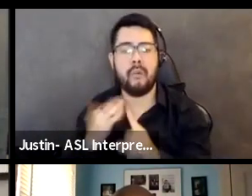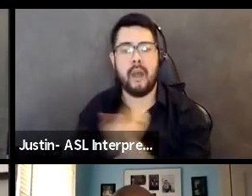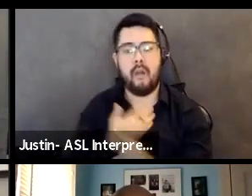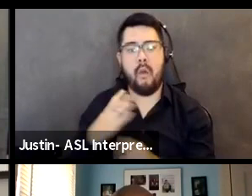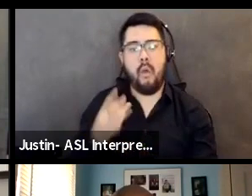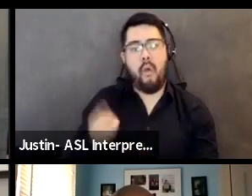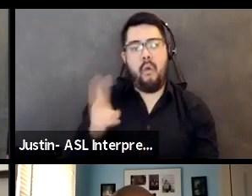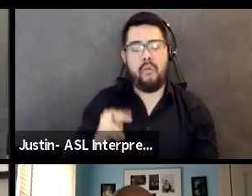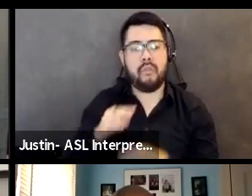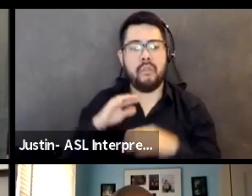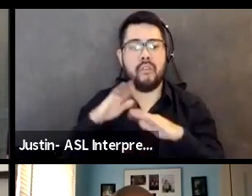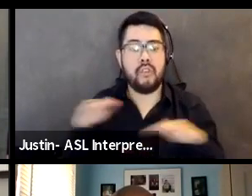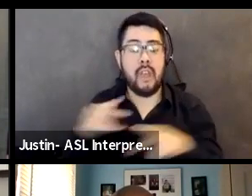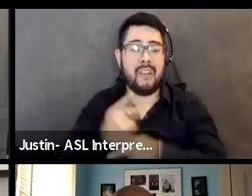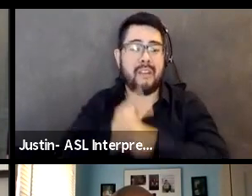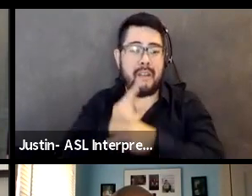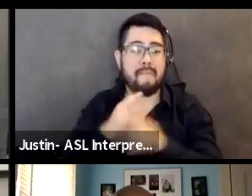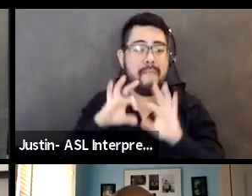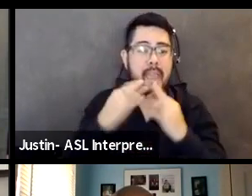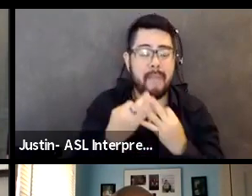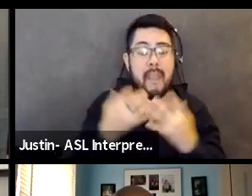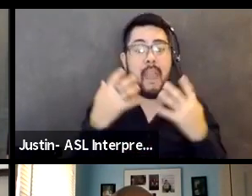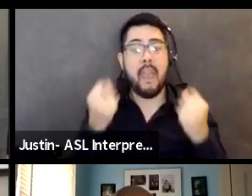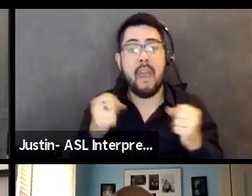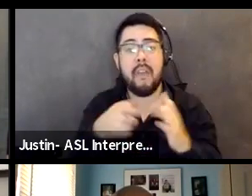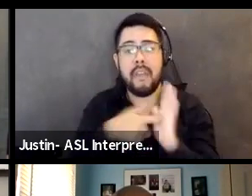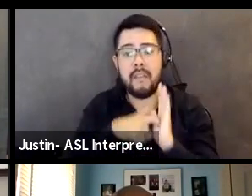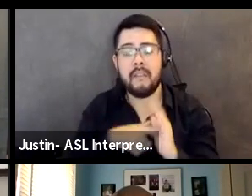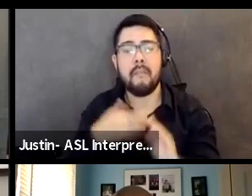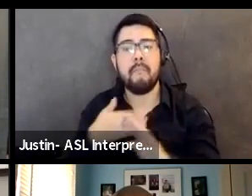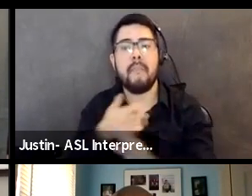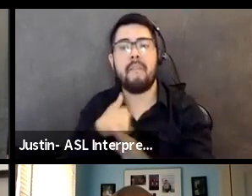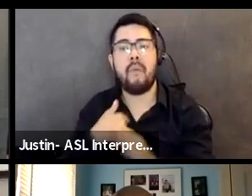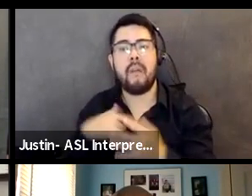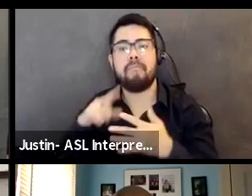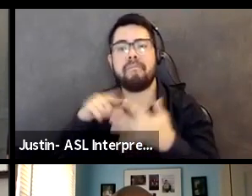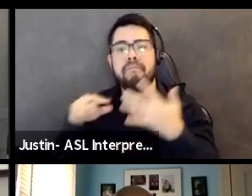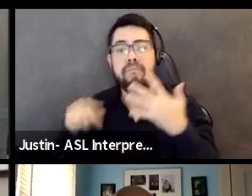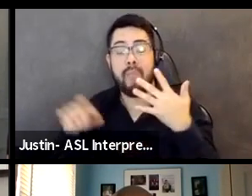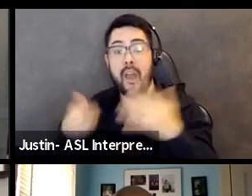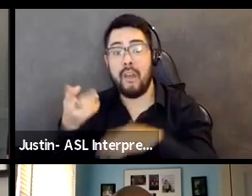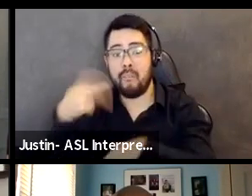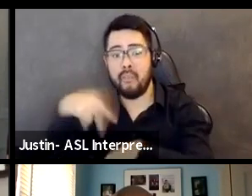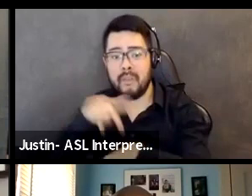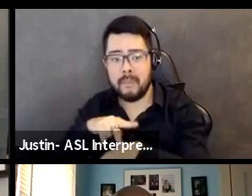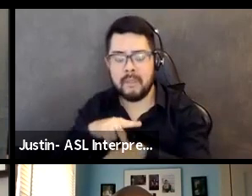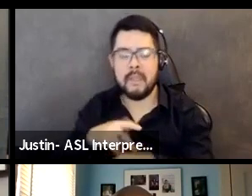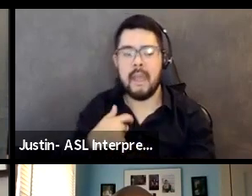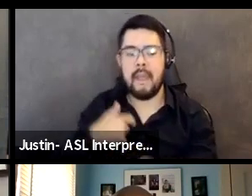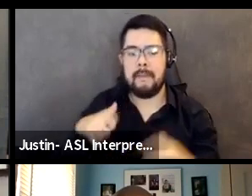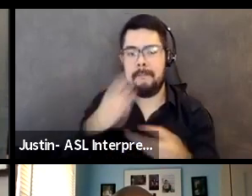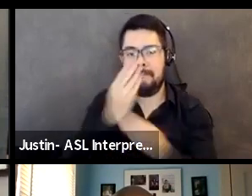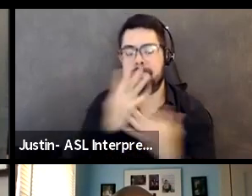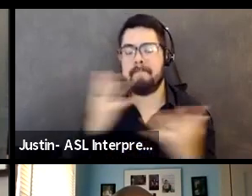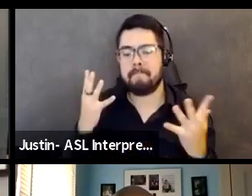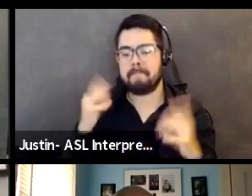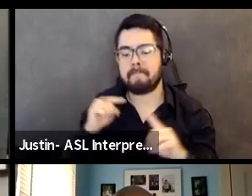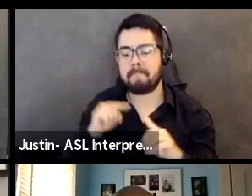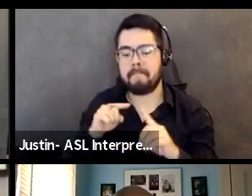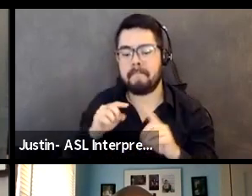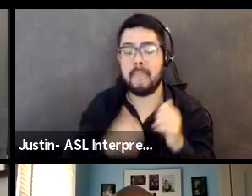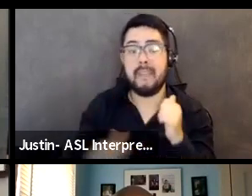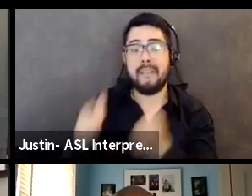family and health needs now before i move on to the other principal comments i need to cite an administration some administrative